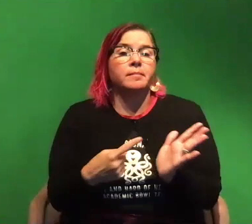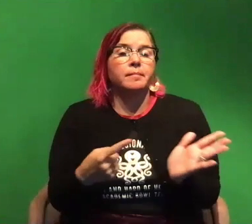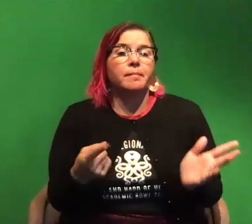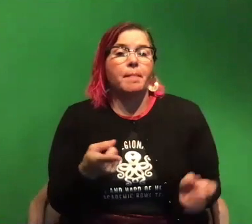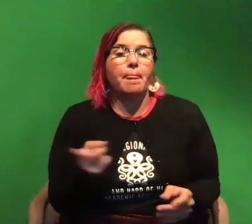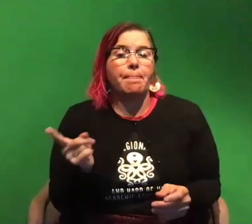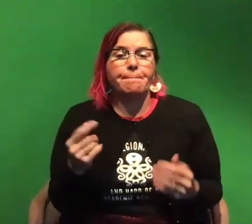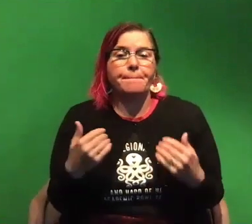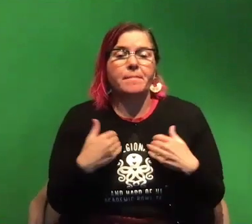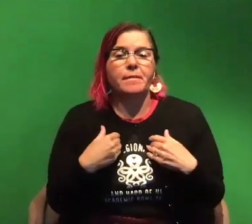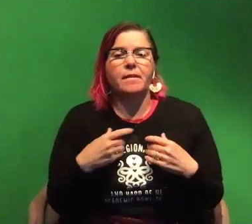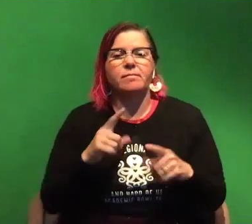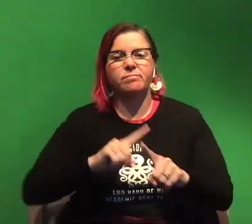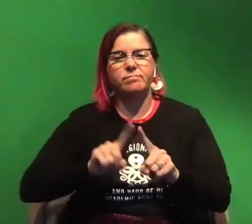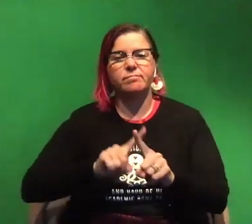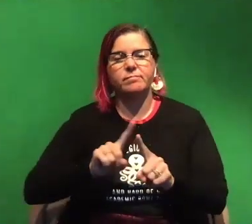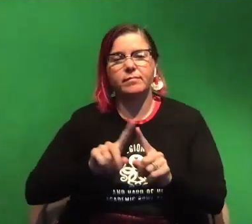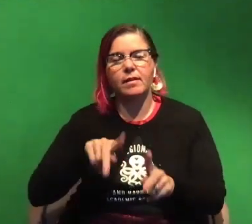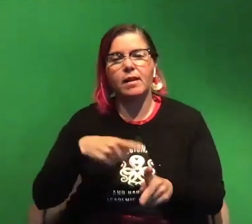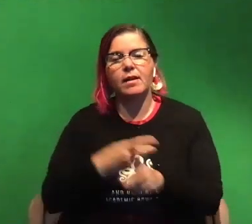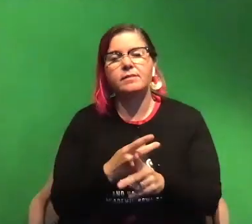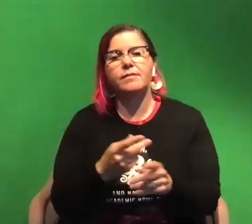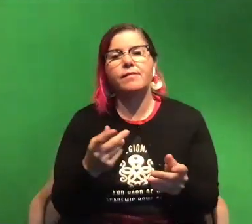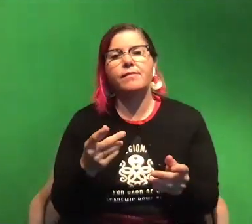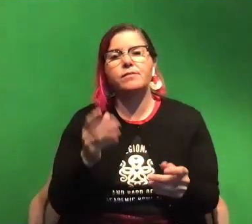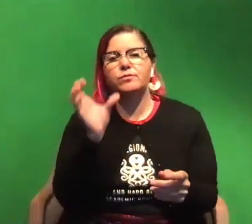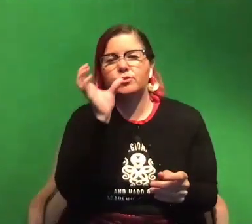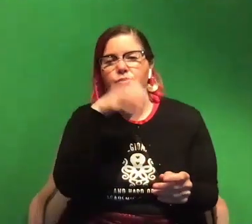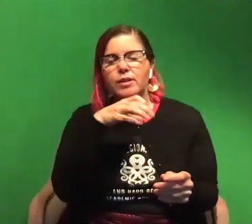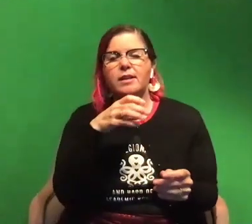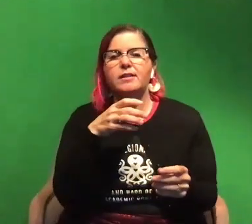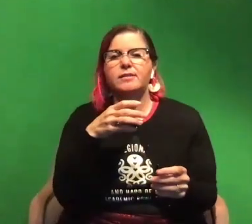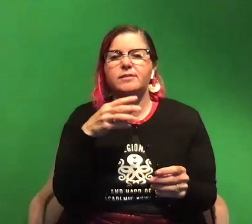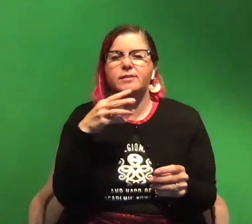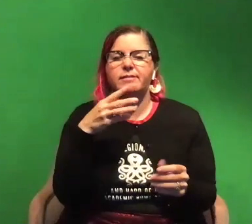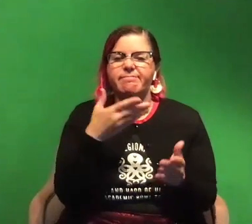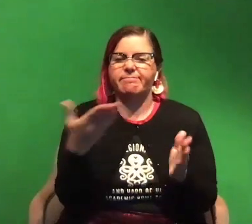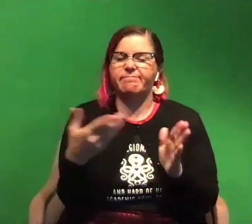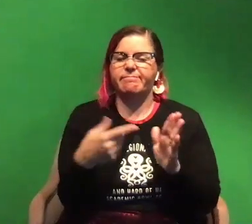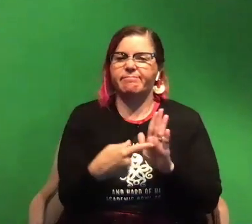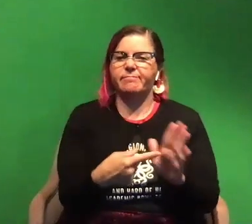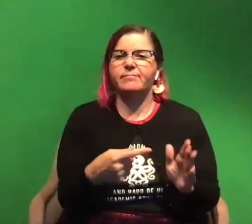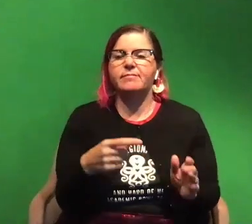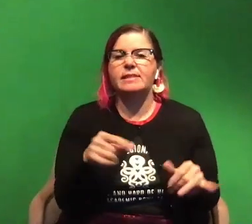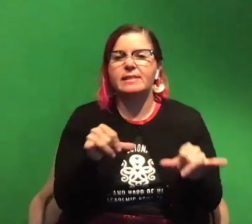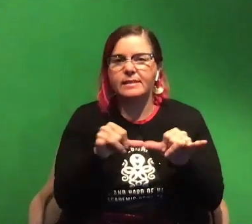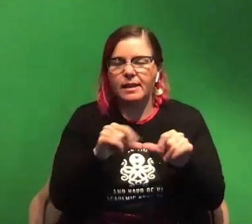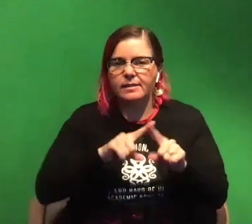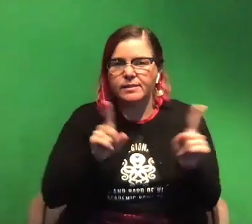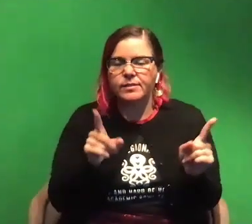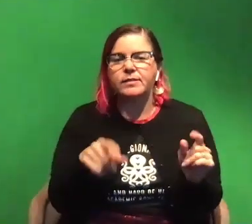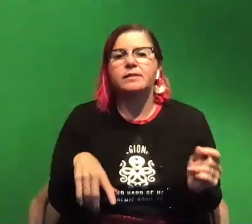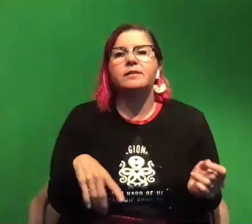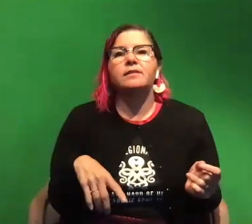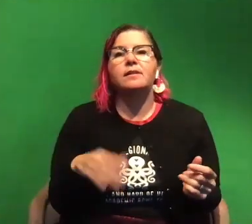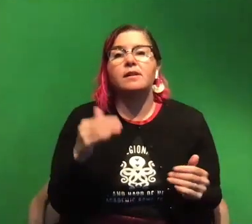they have all sorts of other types of strange, peculiar oddities, like size differences and